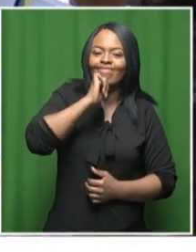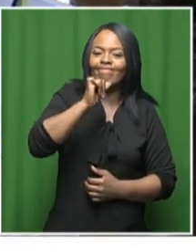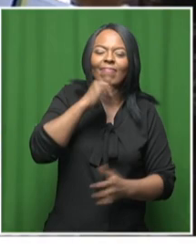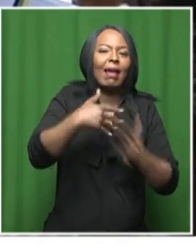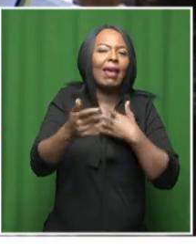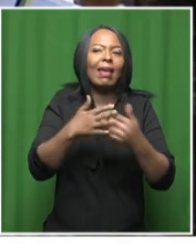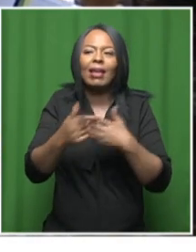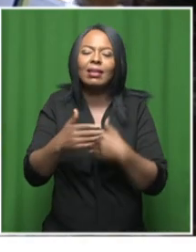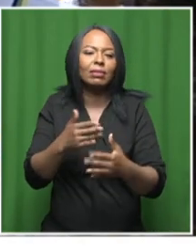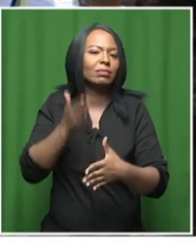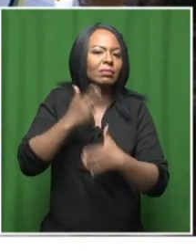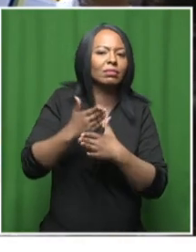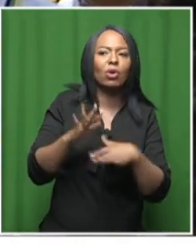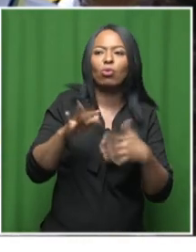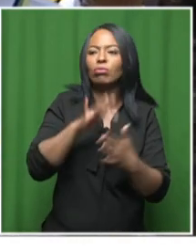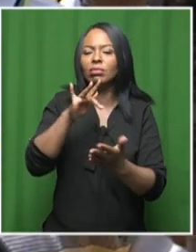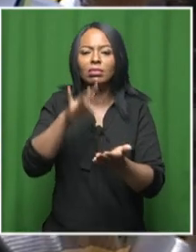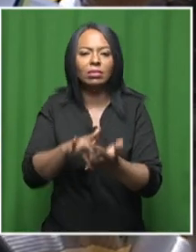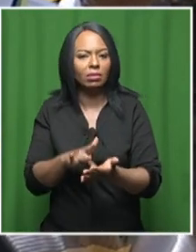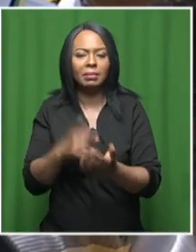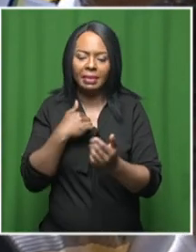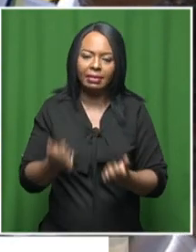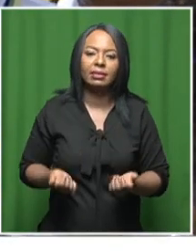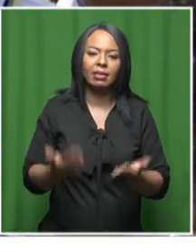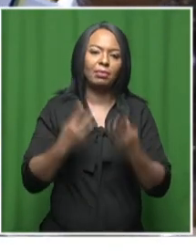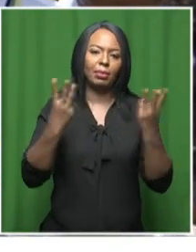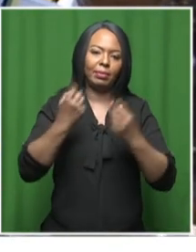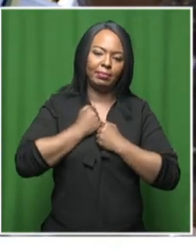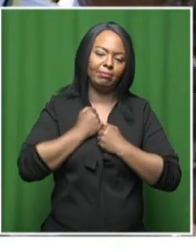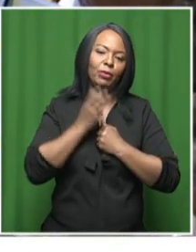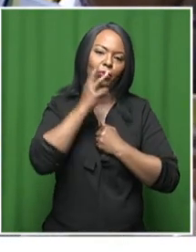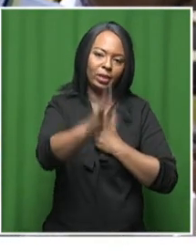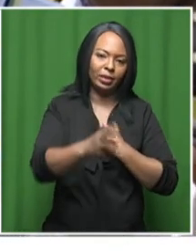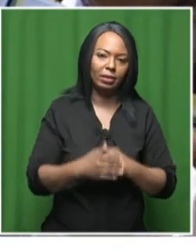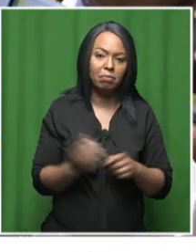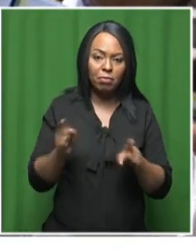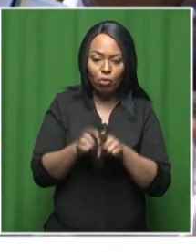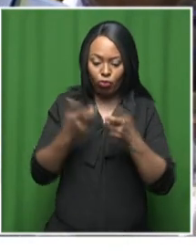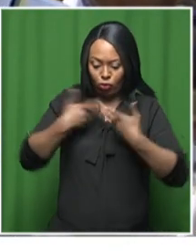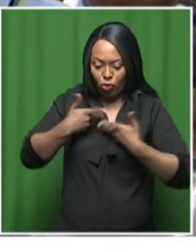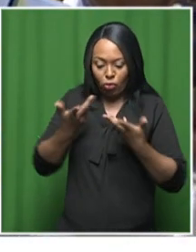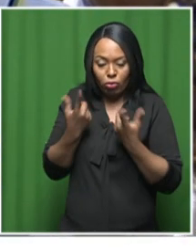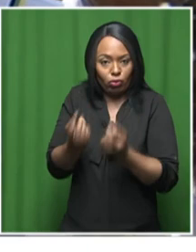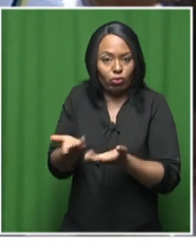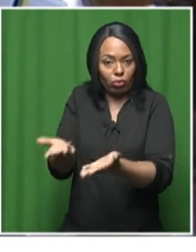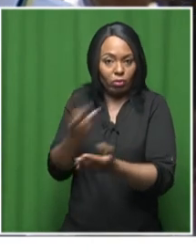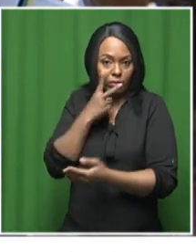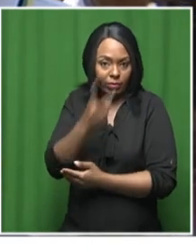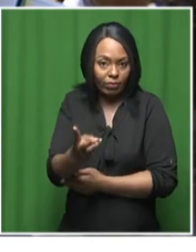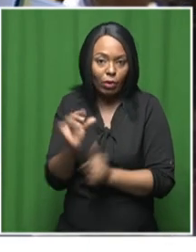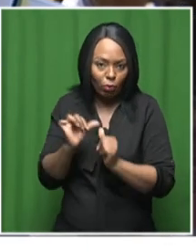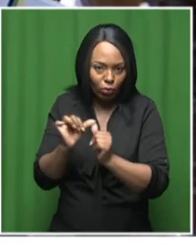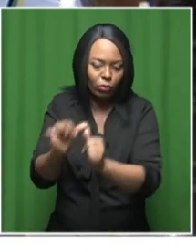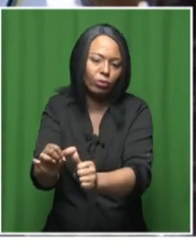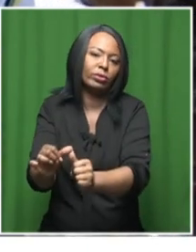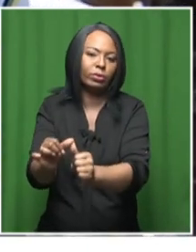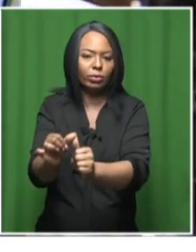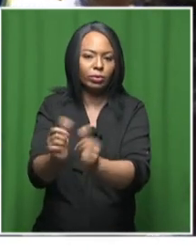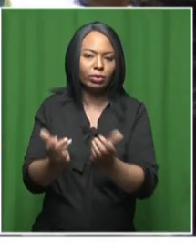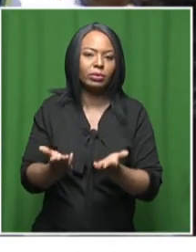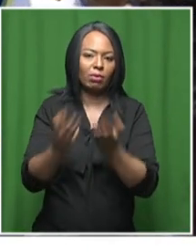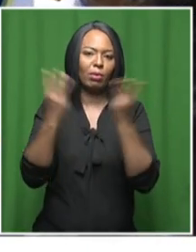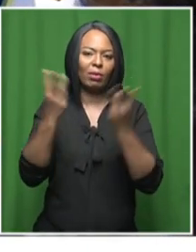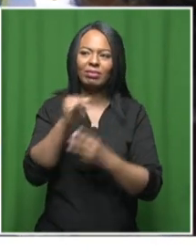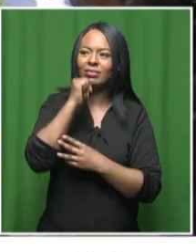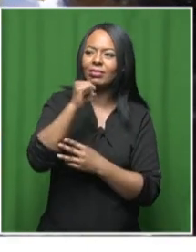capacity, I'll serve my people, like what I'm doing now. I'll continue to do that, whether I'm in